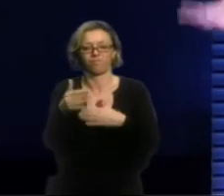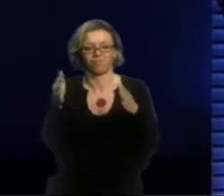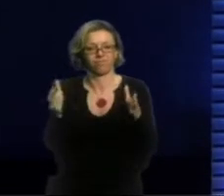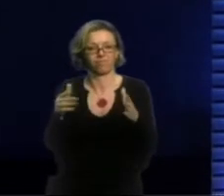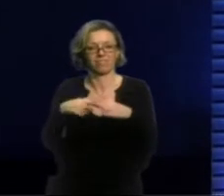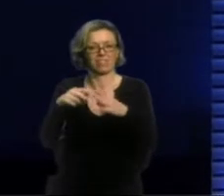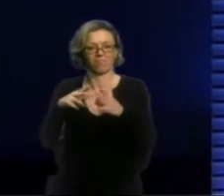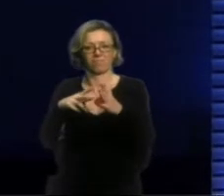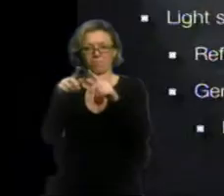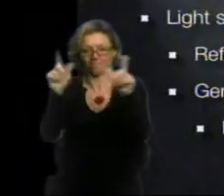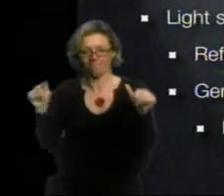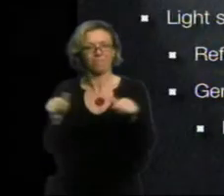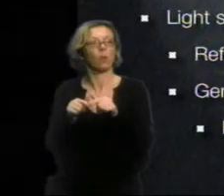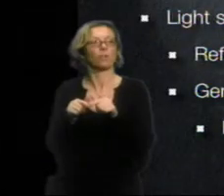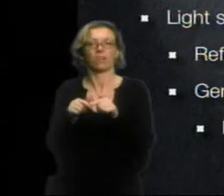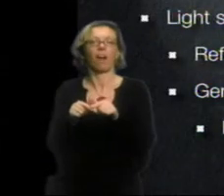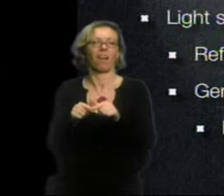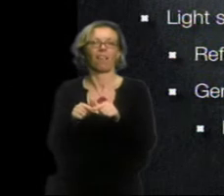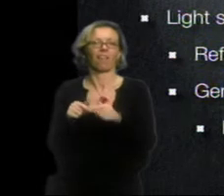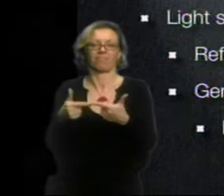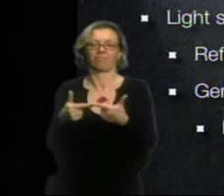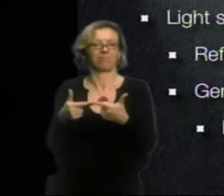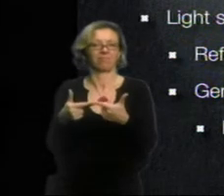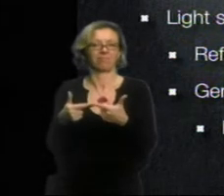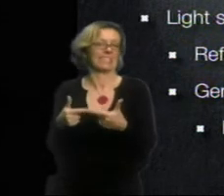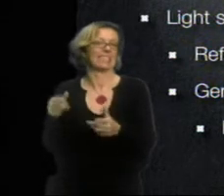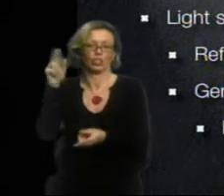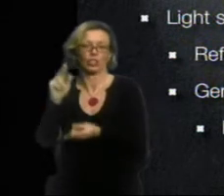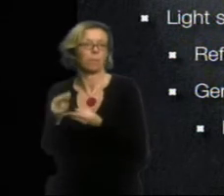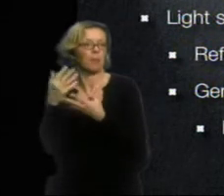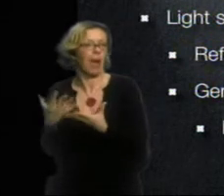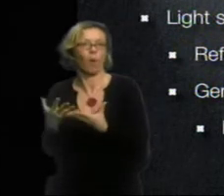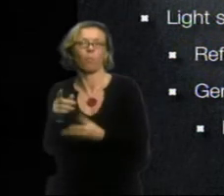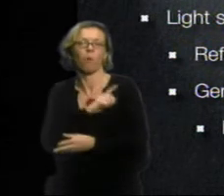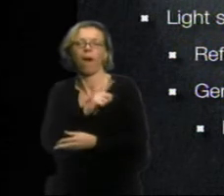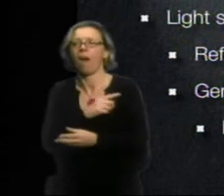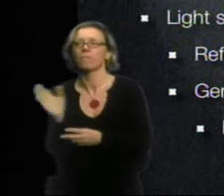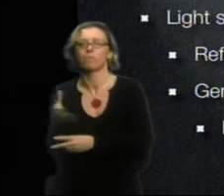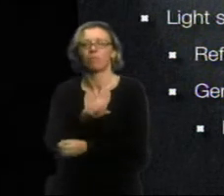away, whereas LCD monitors are the standard. So LCDs work by